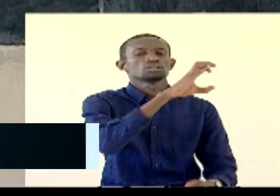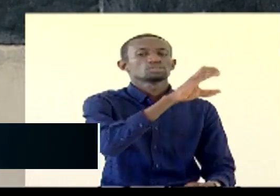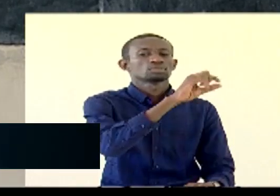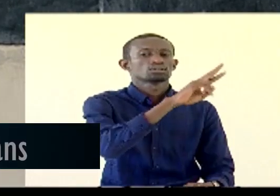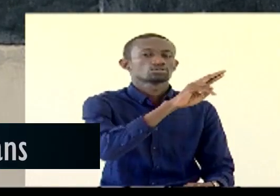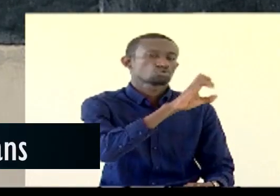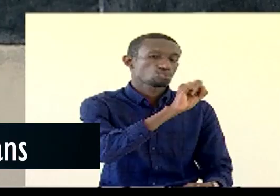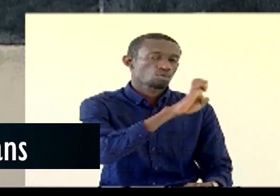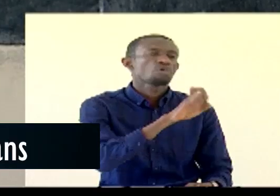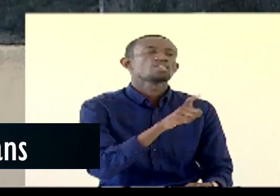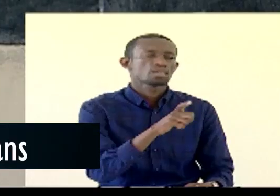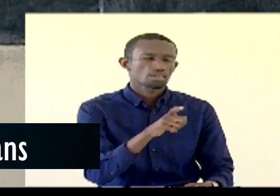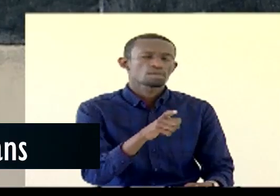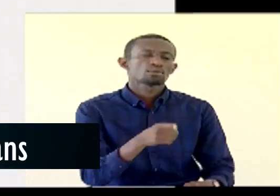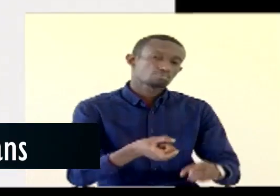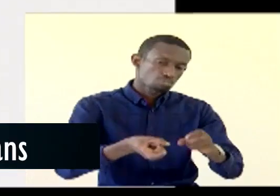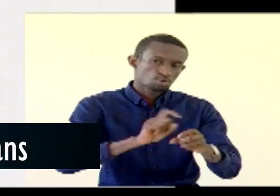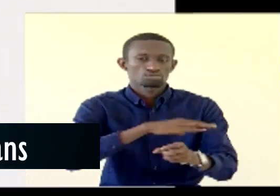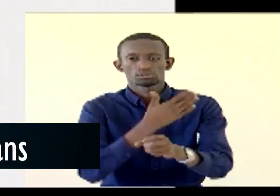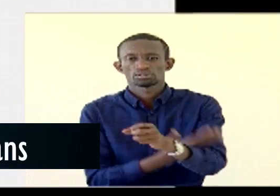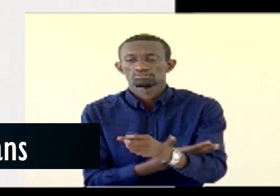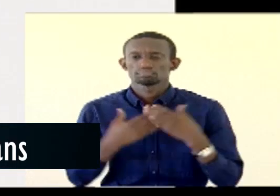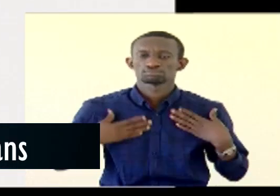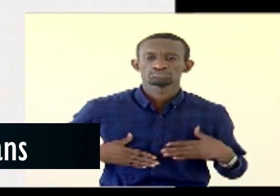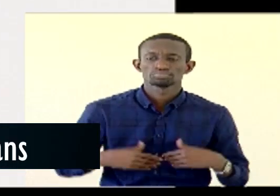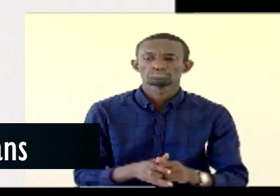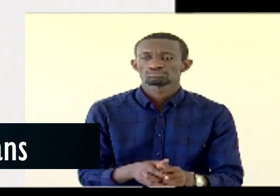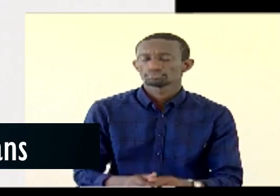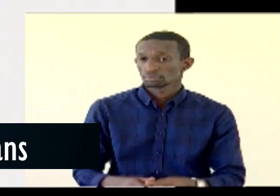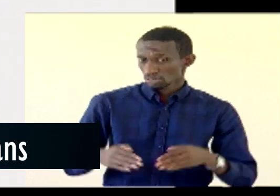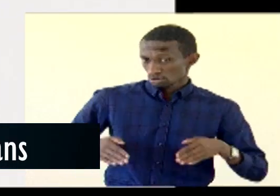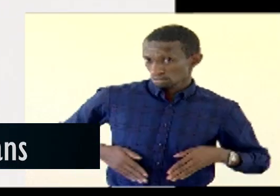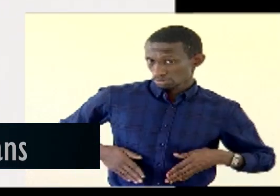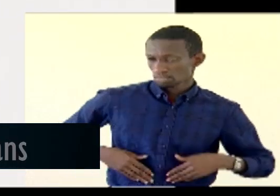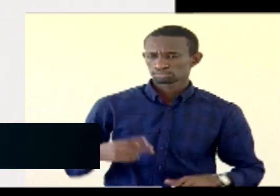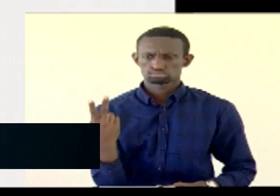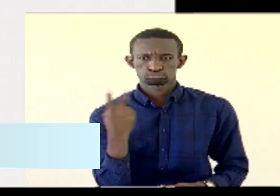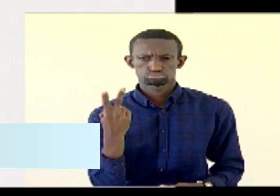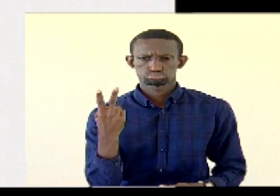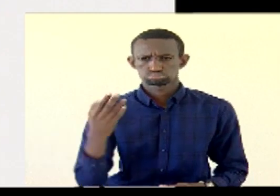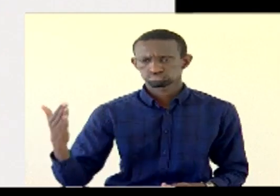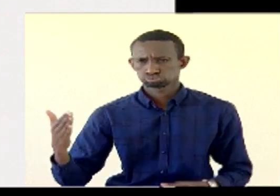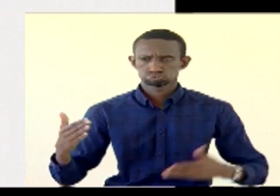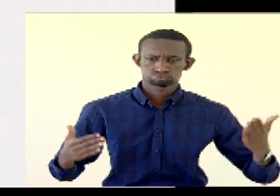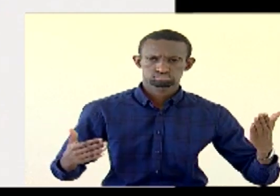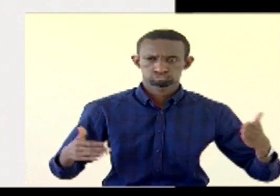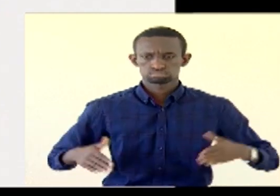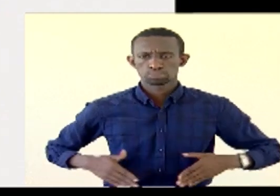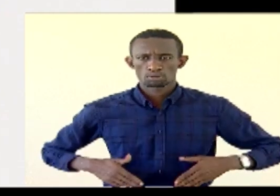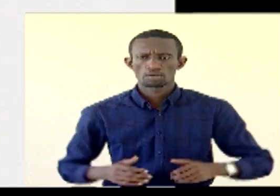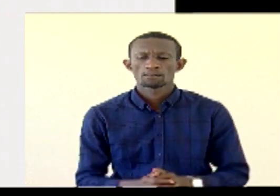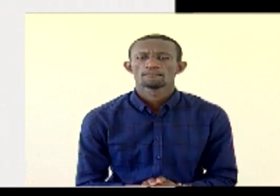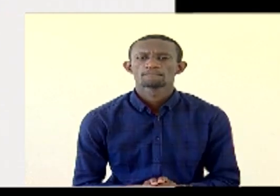right? So I said the kidney, they are two in a pair. And we have what we